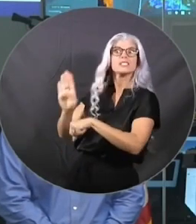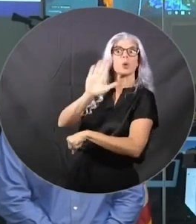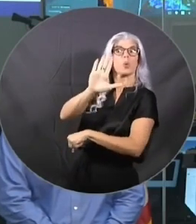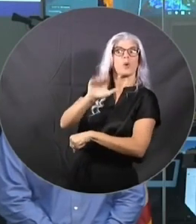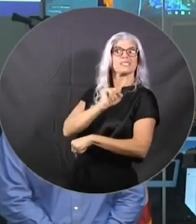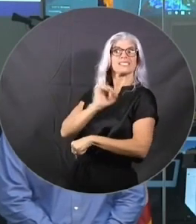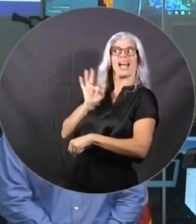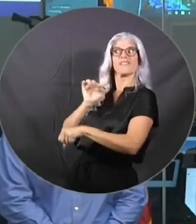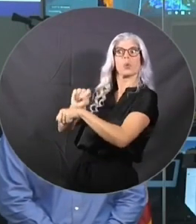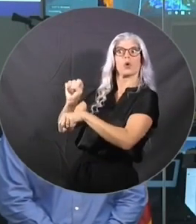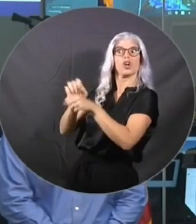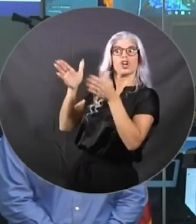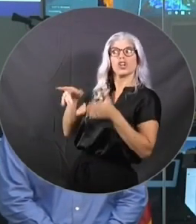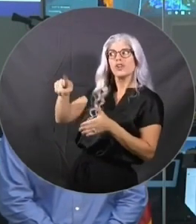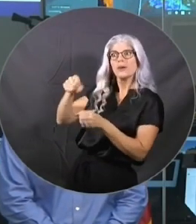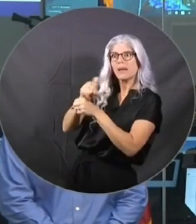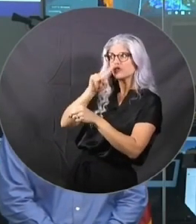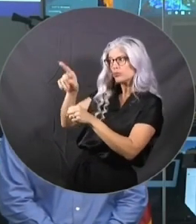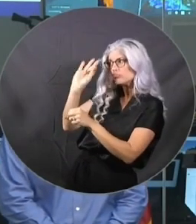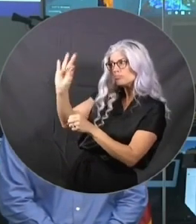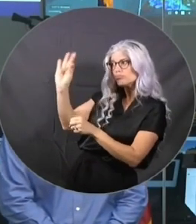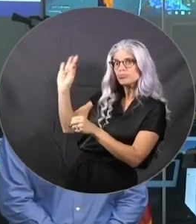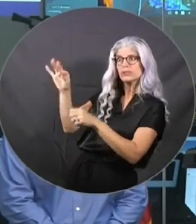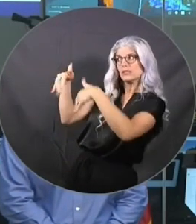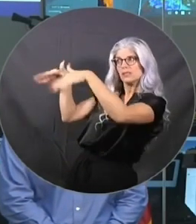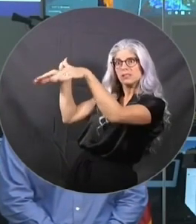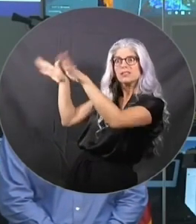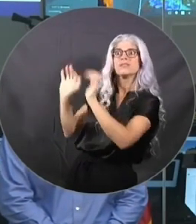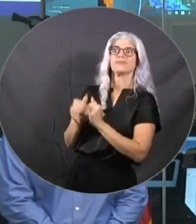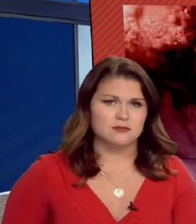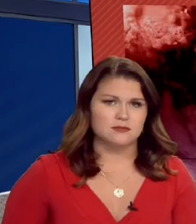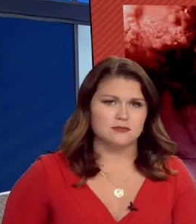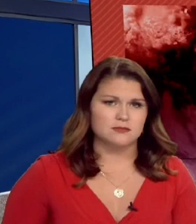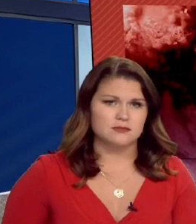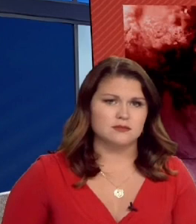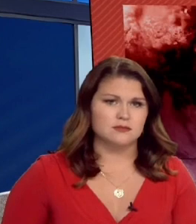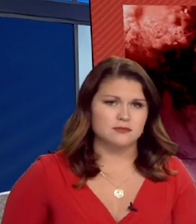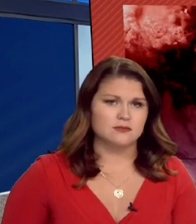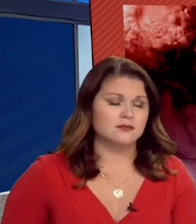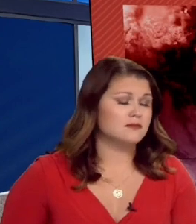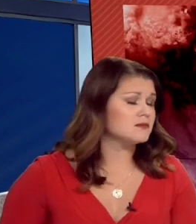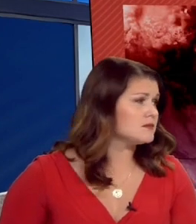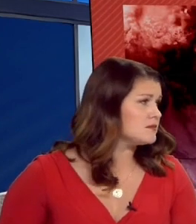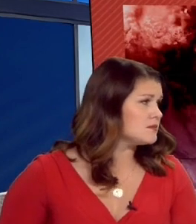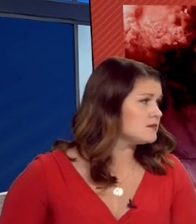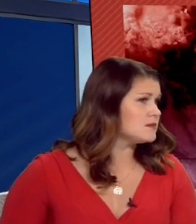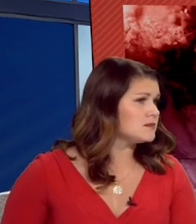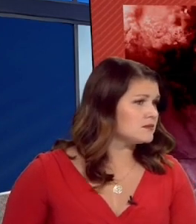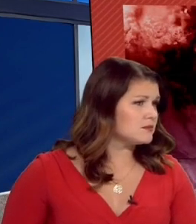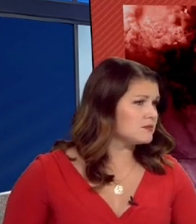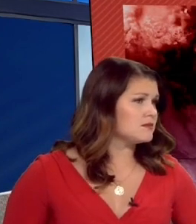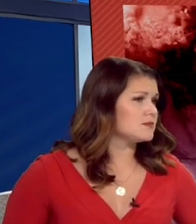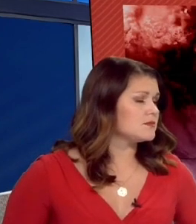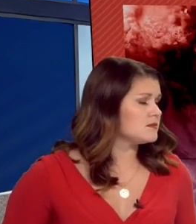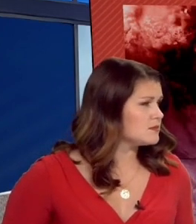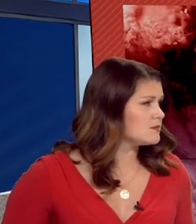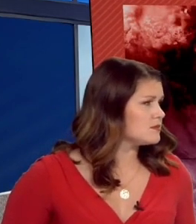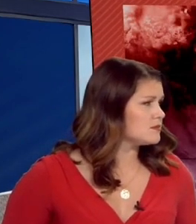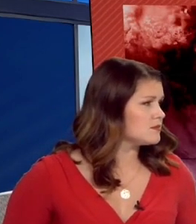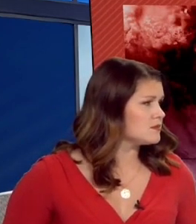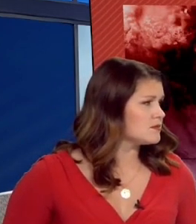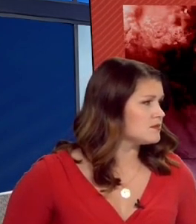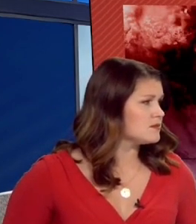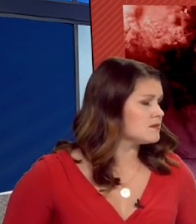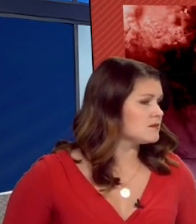I implore you to finalize your disaster preparedness actions right now. And at 1 o'clock, we have team coverage coming up for